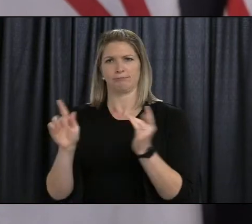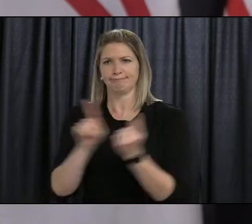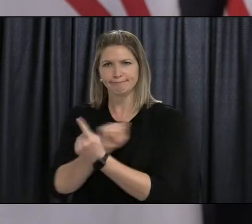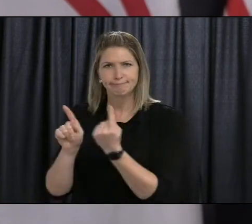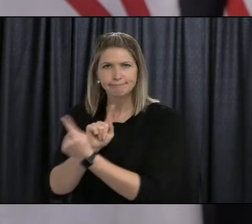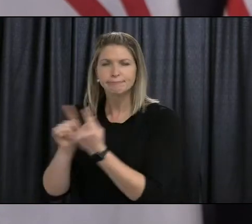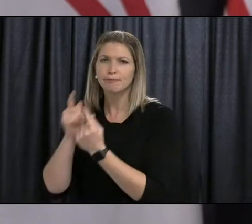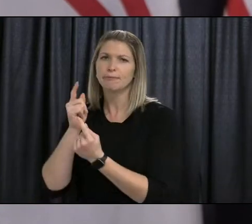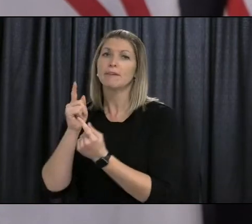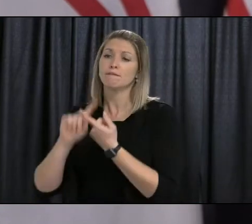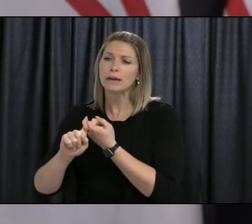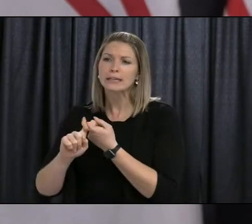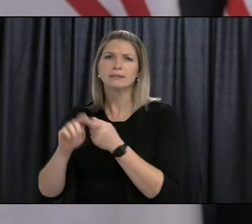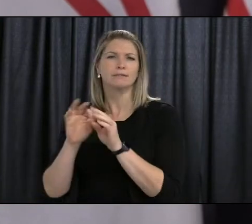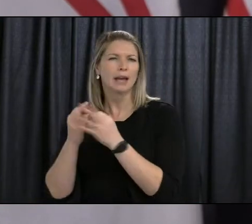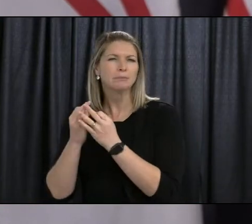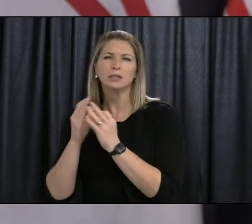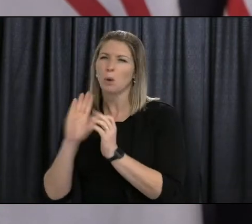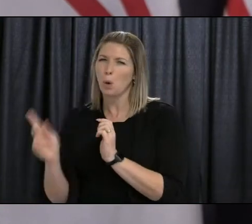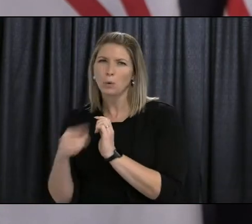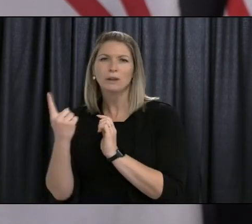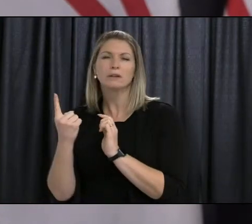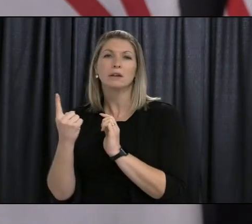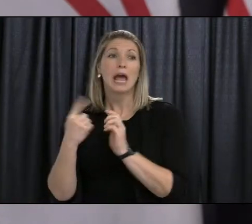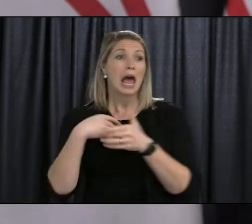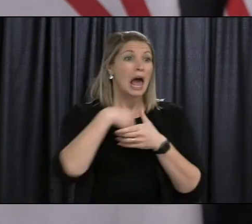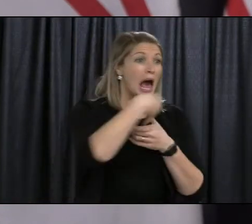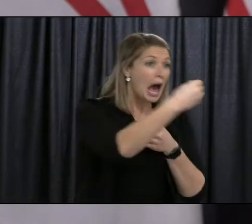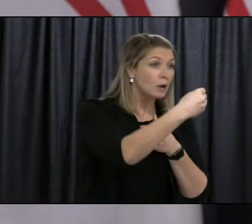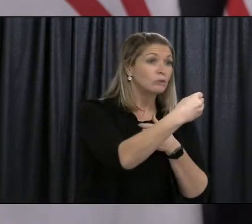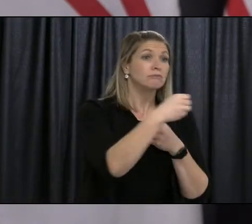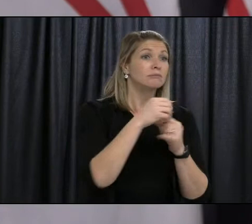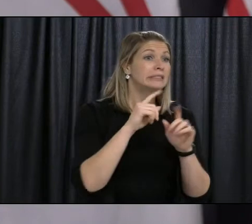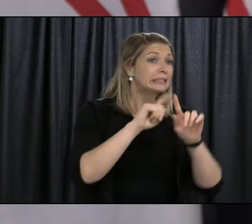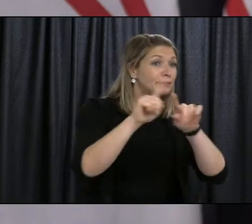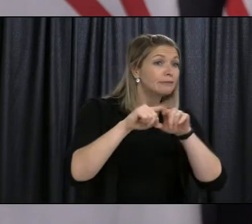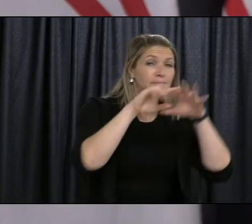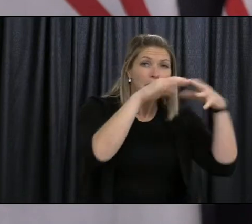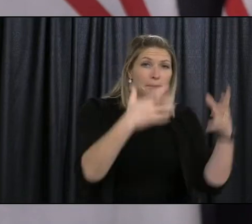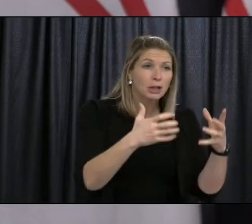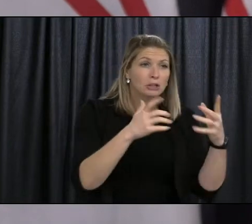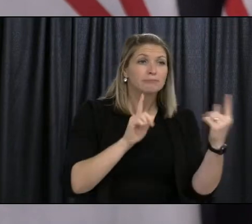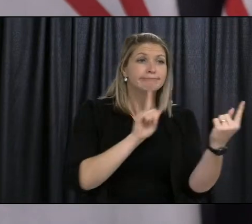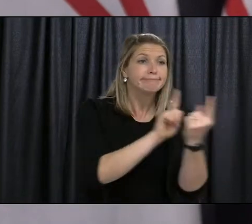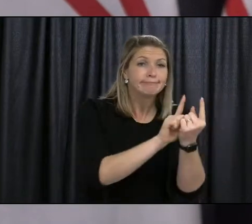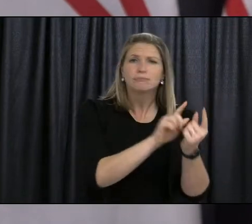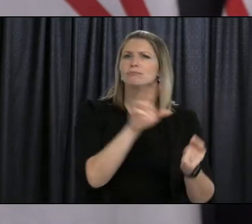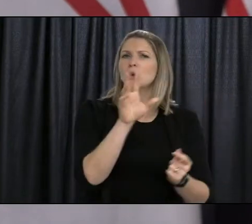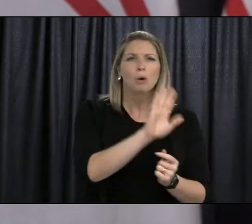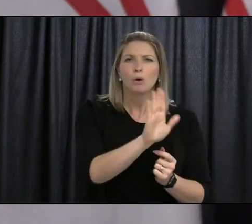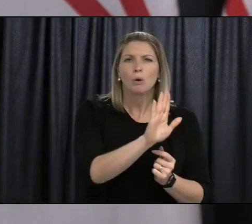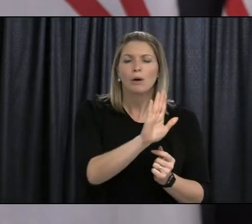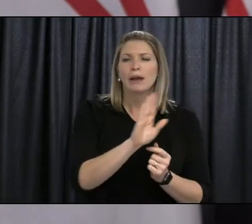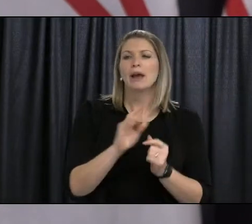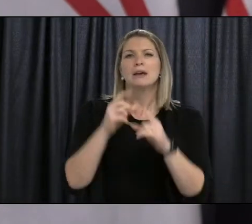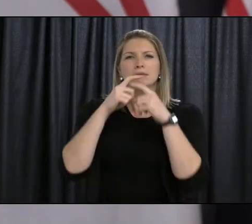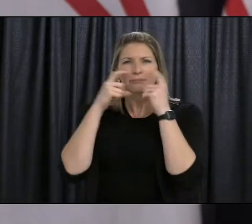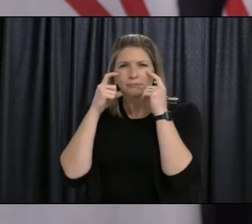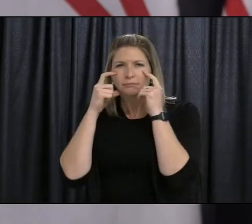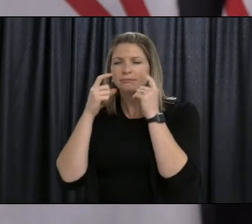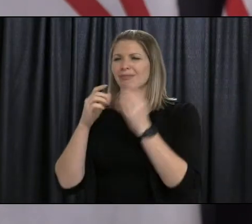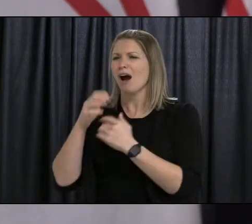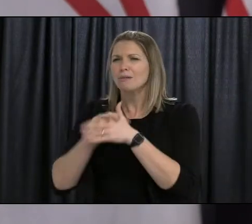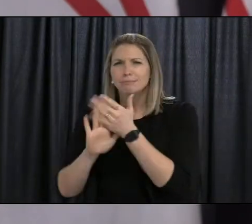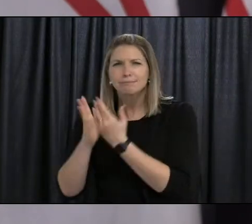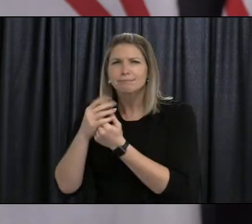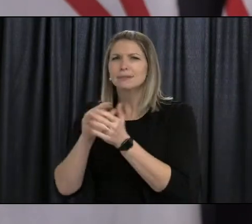if your symptoms are mild. Avoid gatherings outside your close, consistent contacts, and avoid crowded stores. Wash your